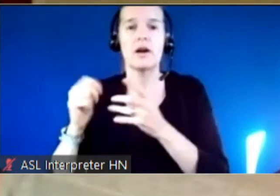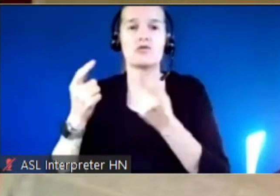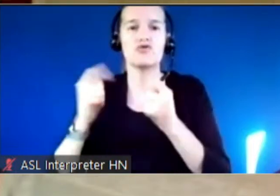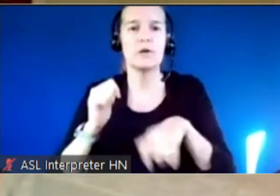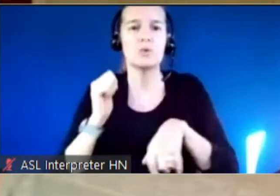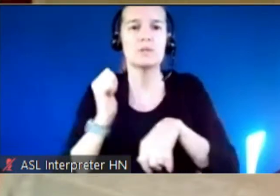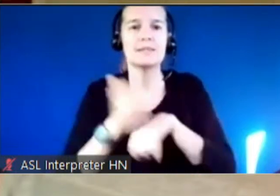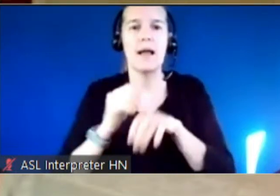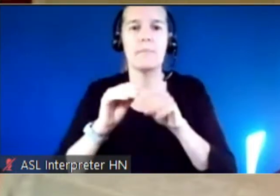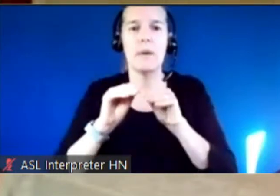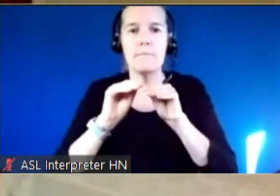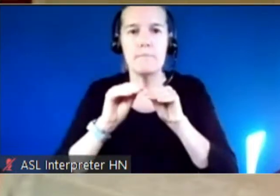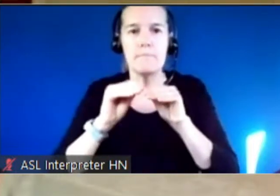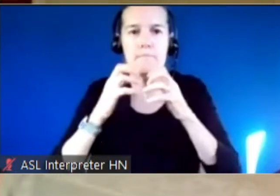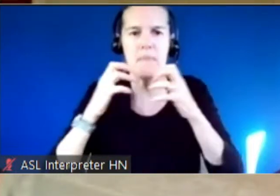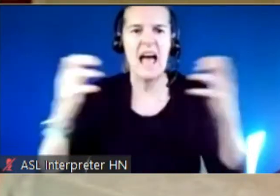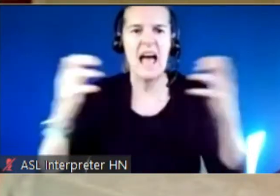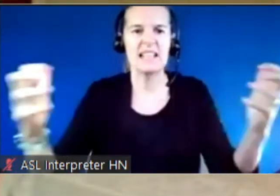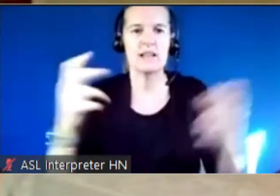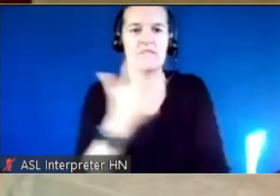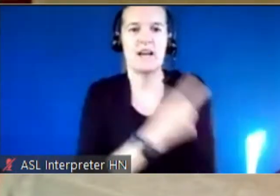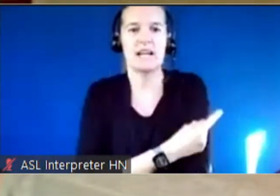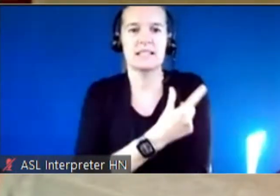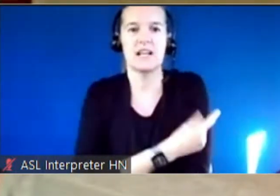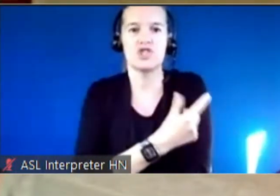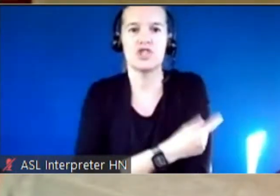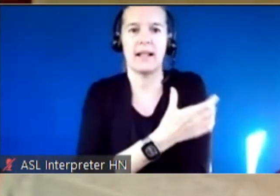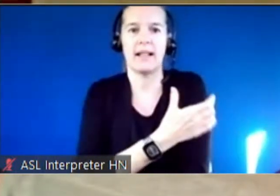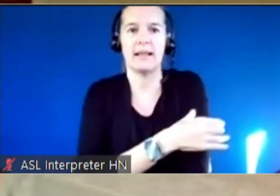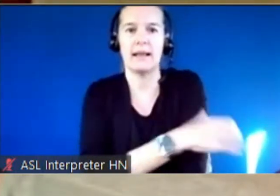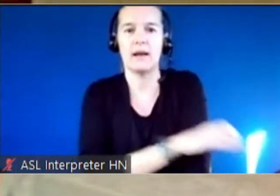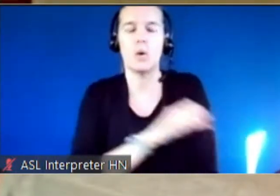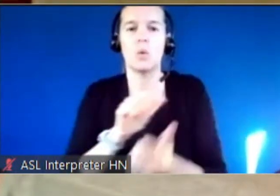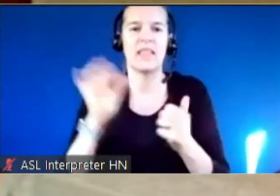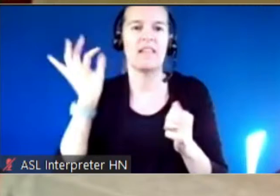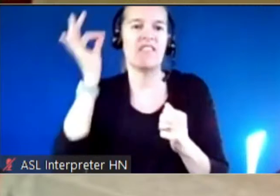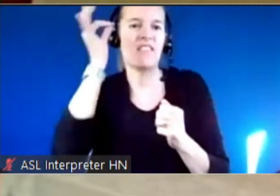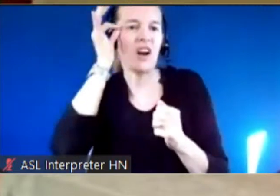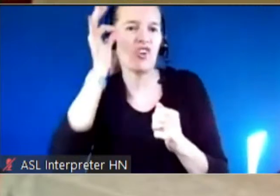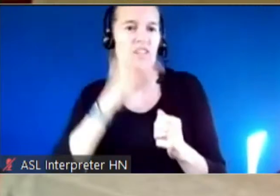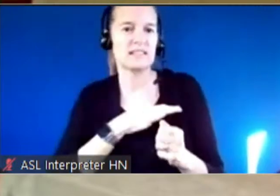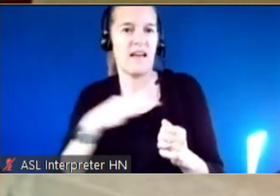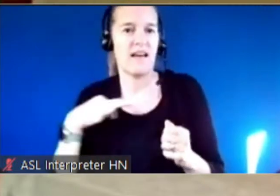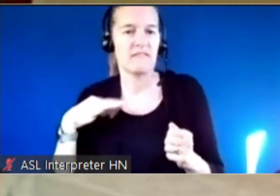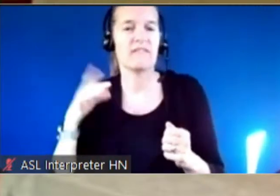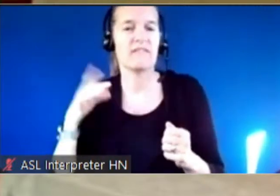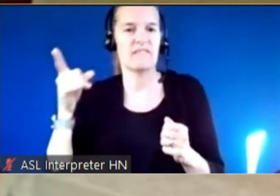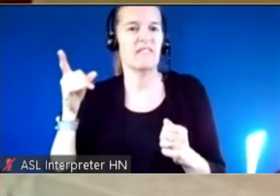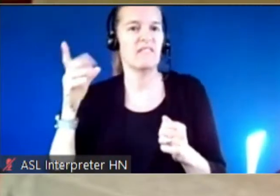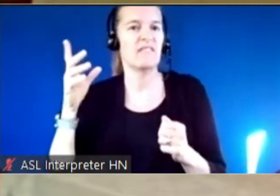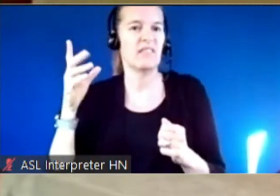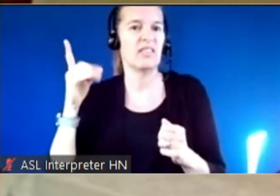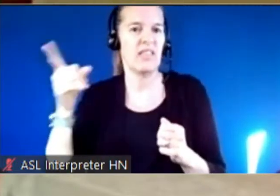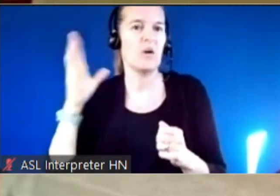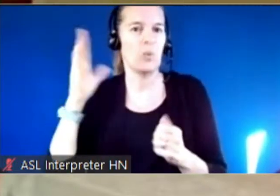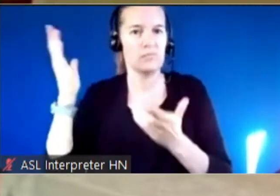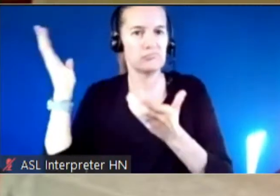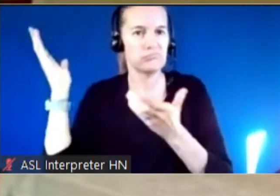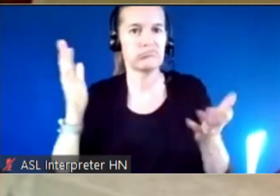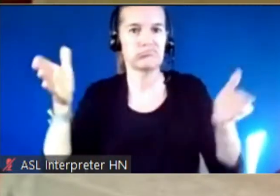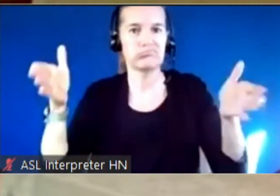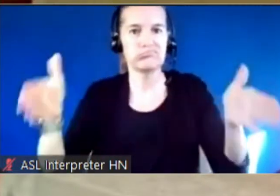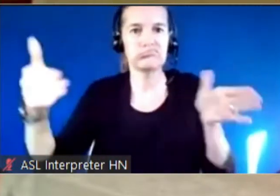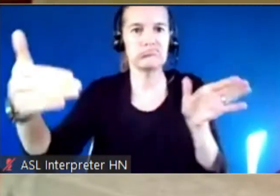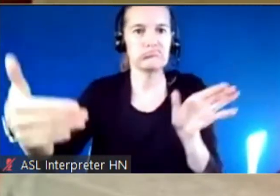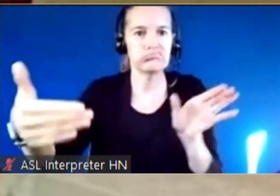vaccination clinics that will be run by federal staff, and the feds will be bringing in additional vaccine.